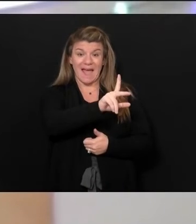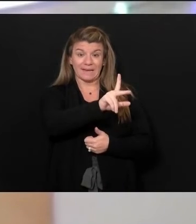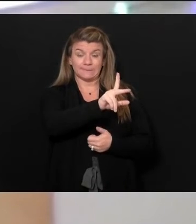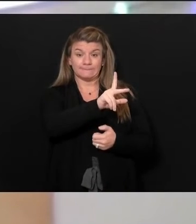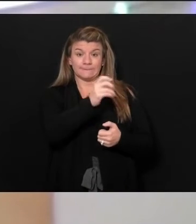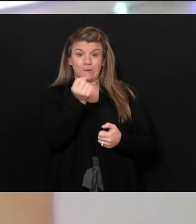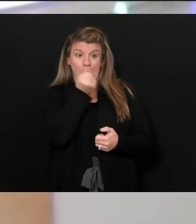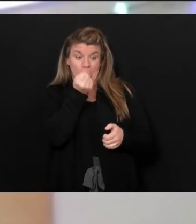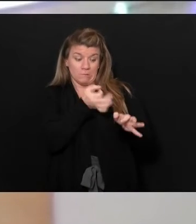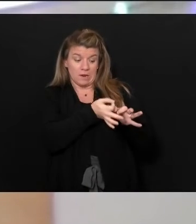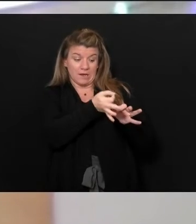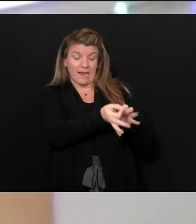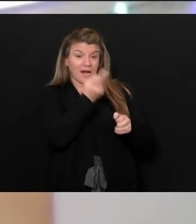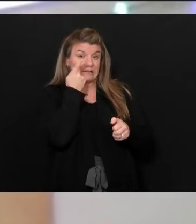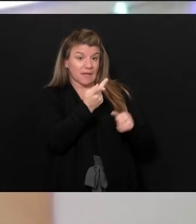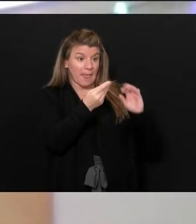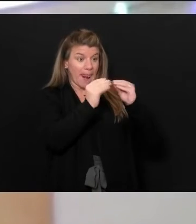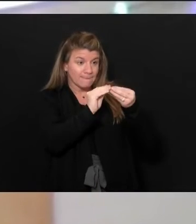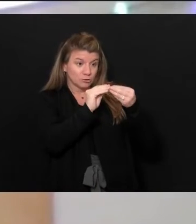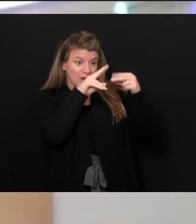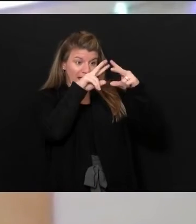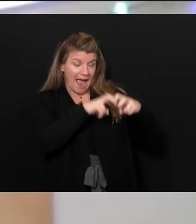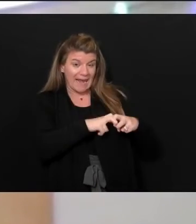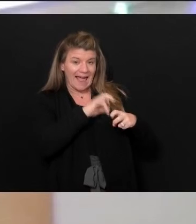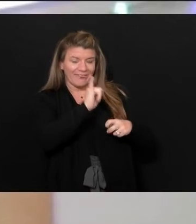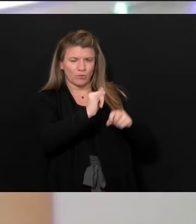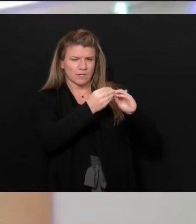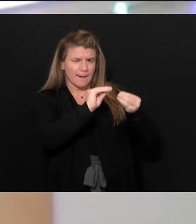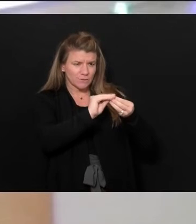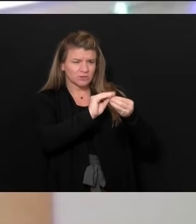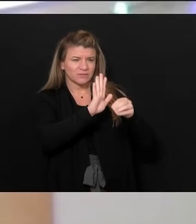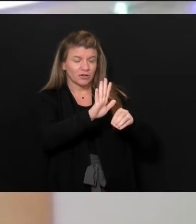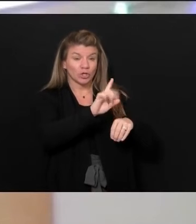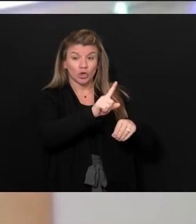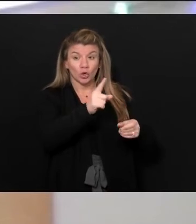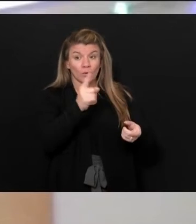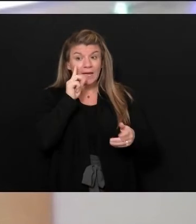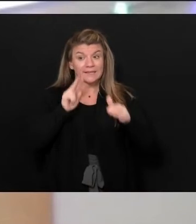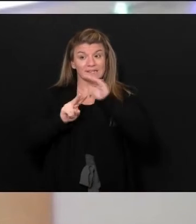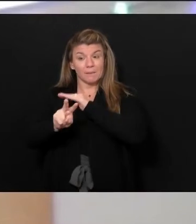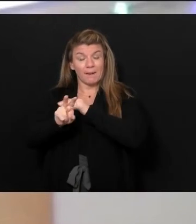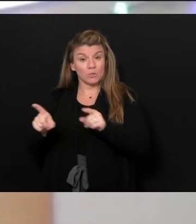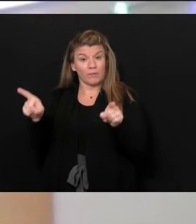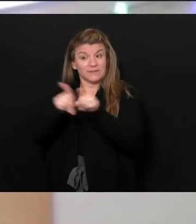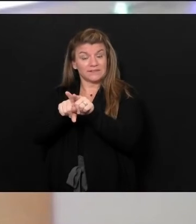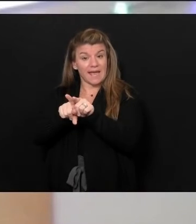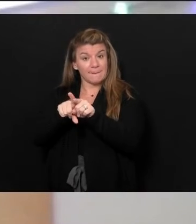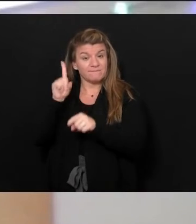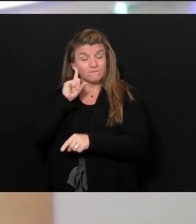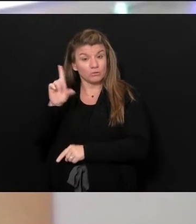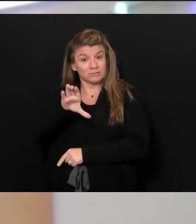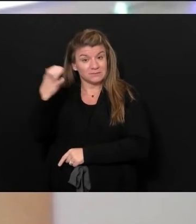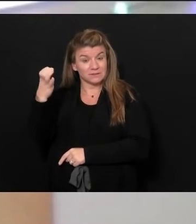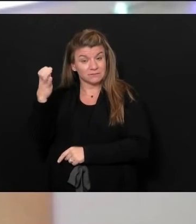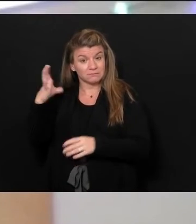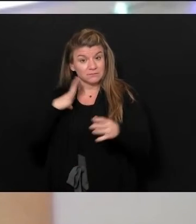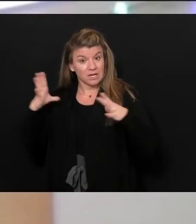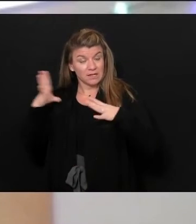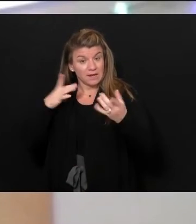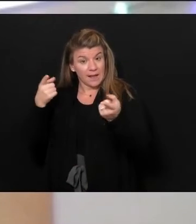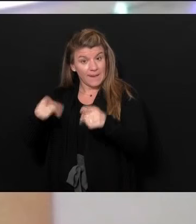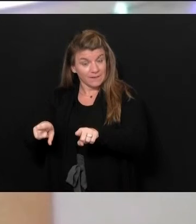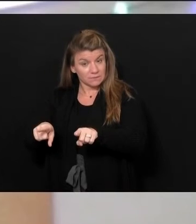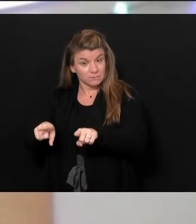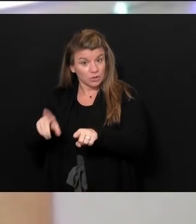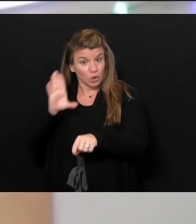so that we could look at the numbers and analyze those stats a little better. Do you anticipate needing to do that as well with the Christmas holiday coming up?